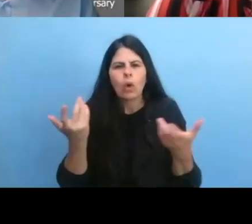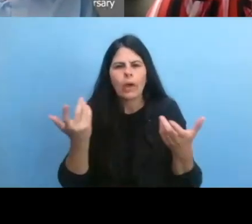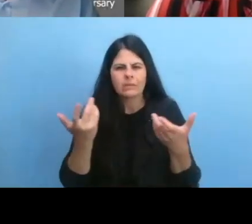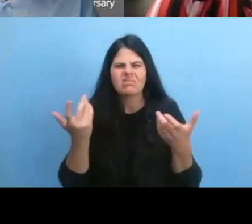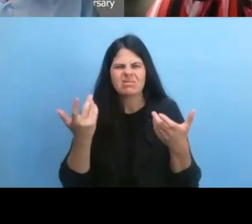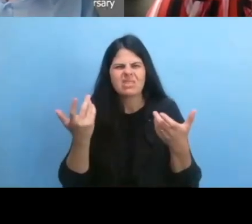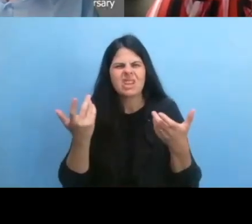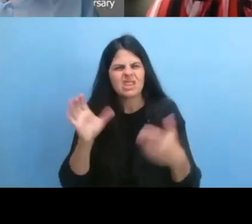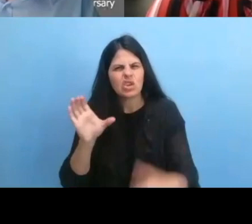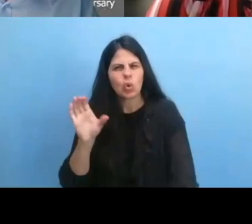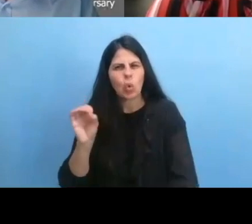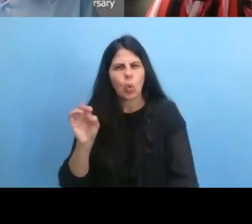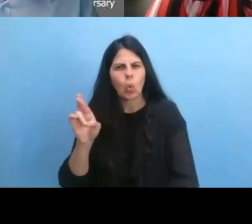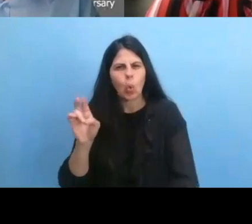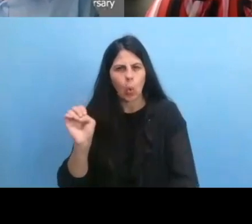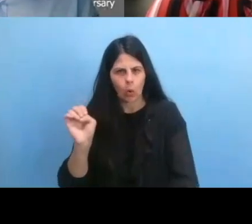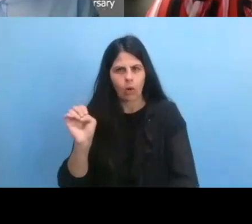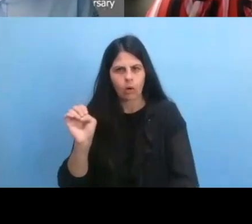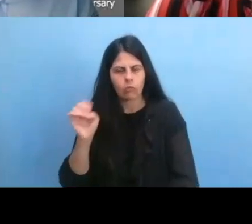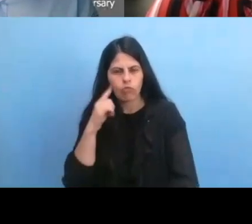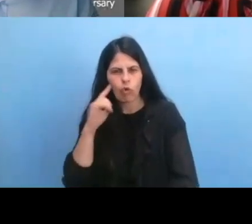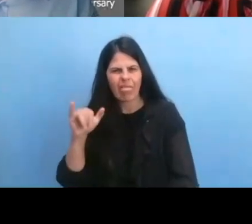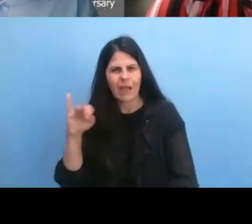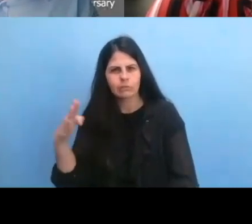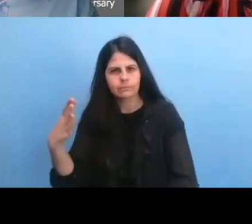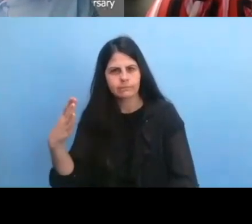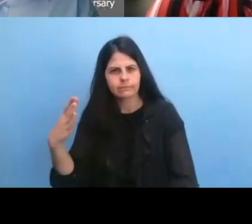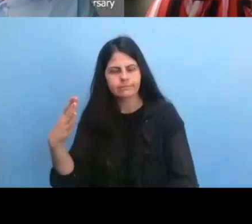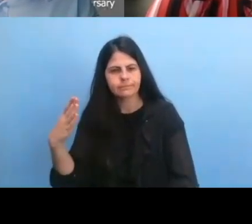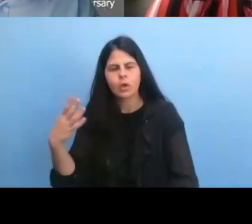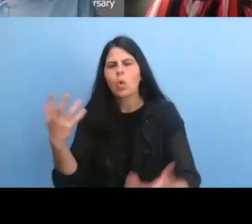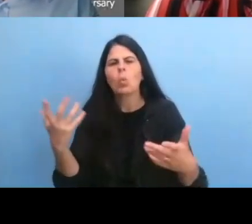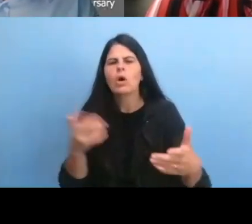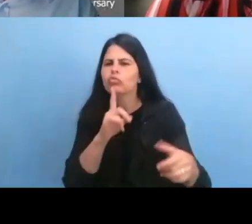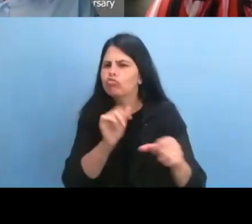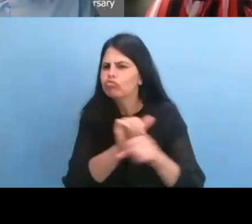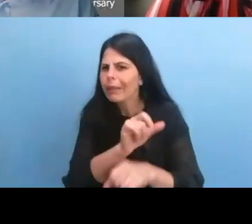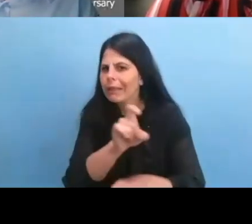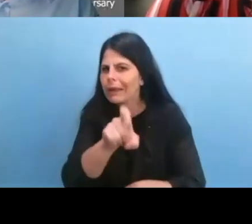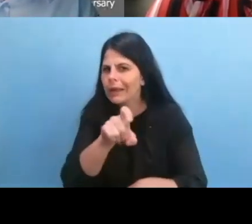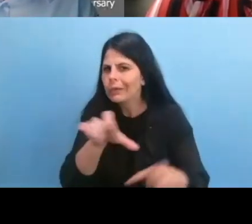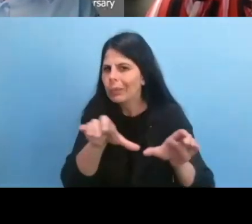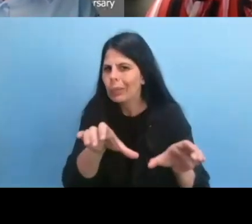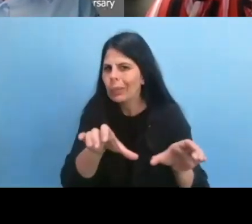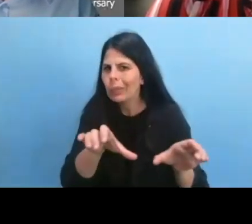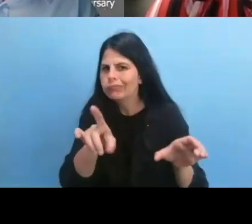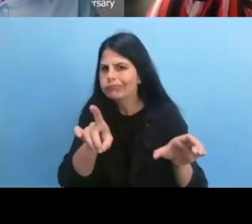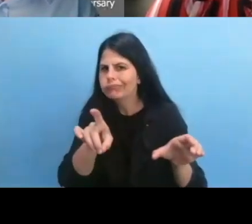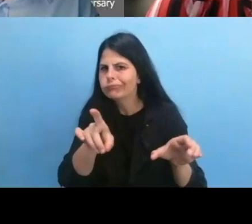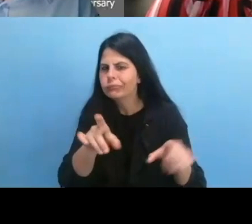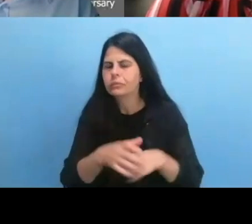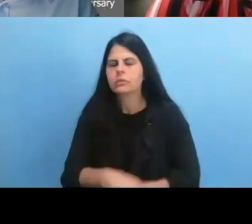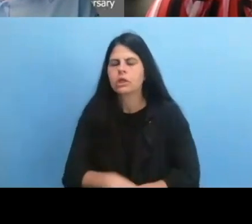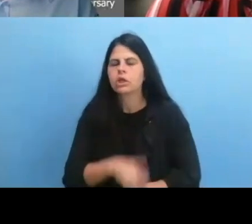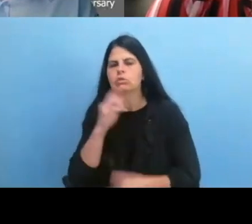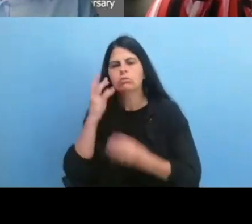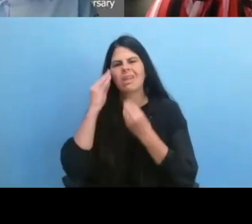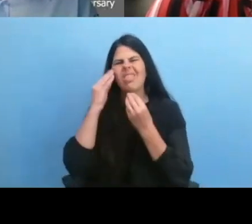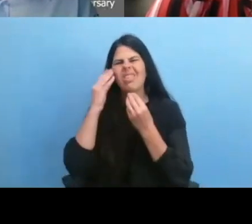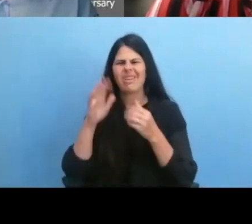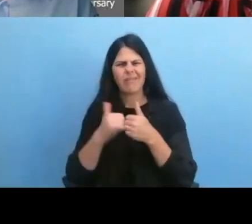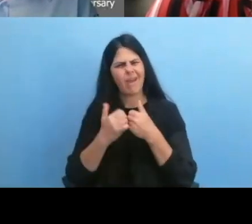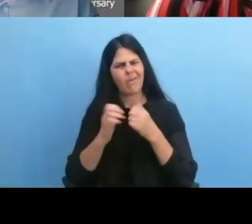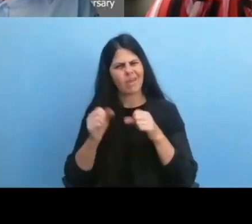the position? What is it that you really need to be able to do? And really thinking about that and how to accommodate